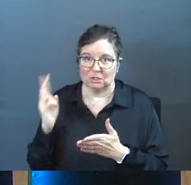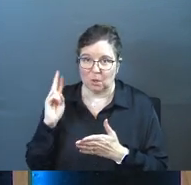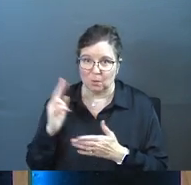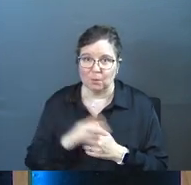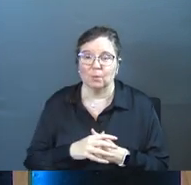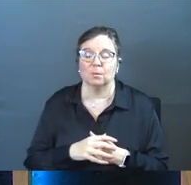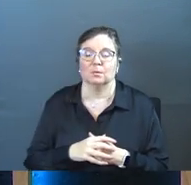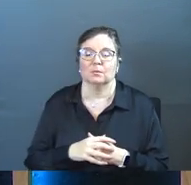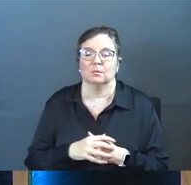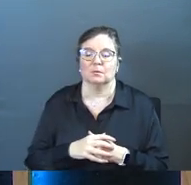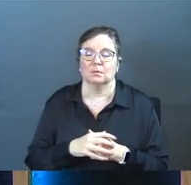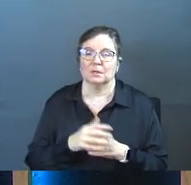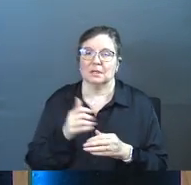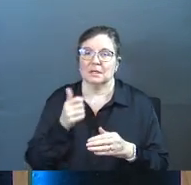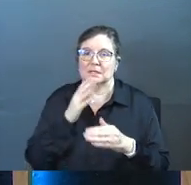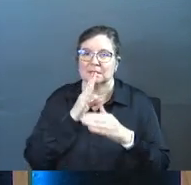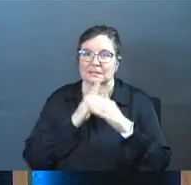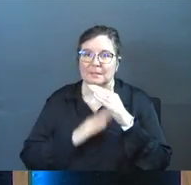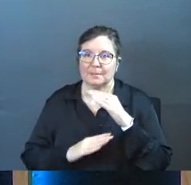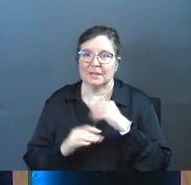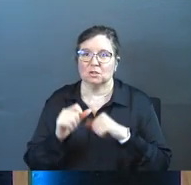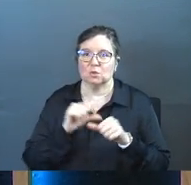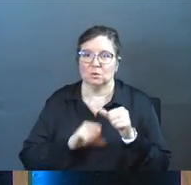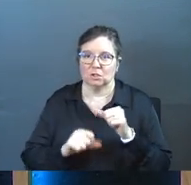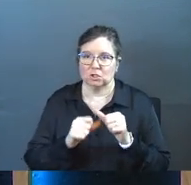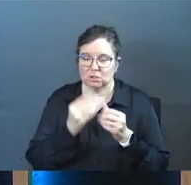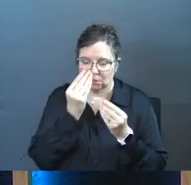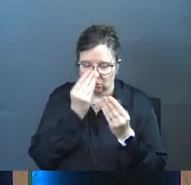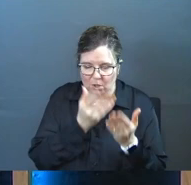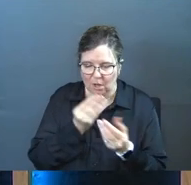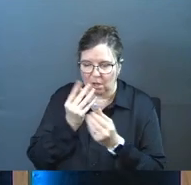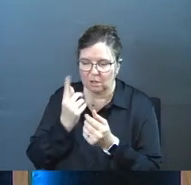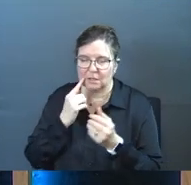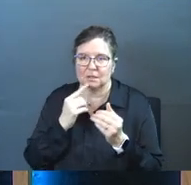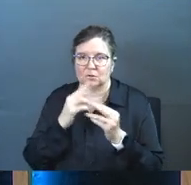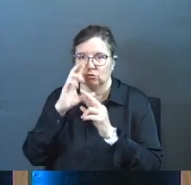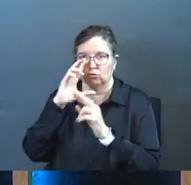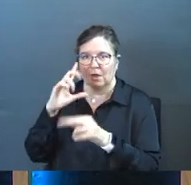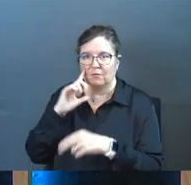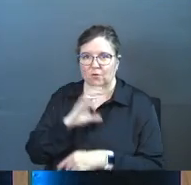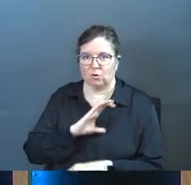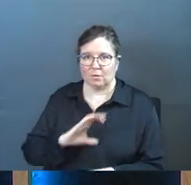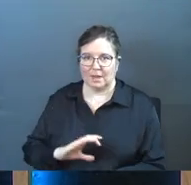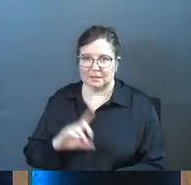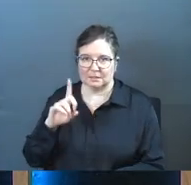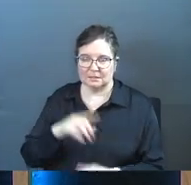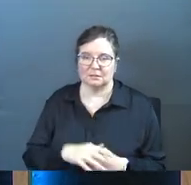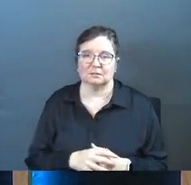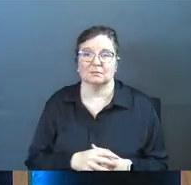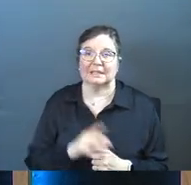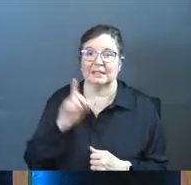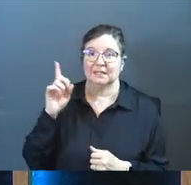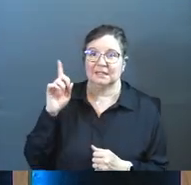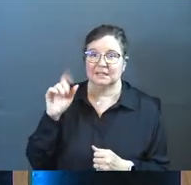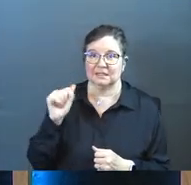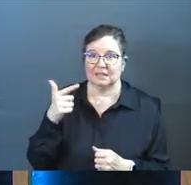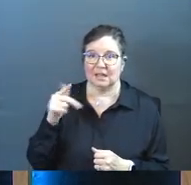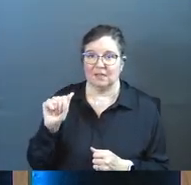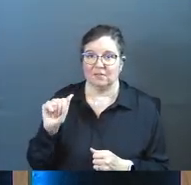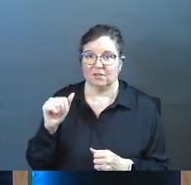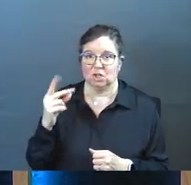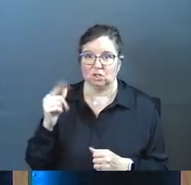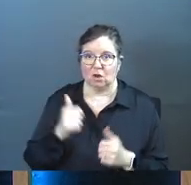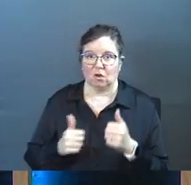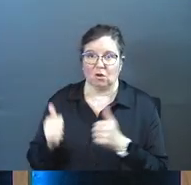ago. Submit to each other in reverence for Christ. He is the alpha dog in